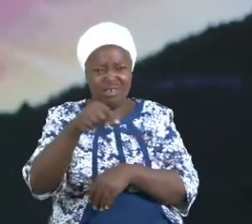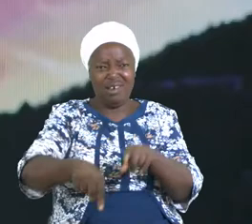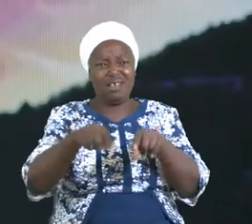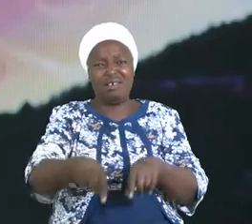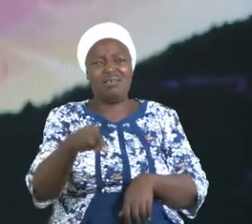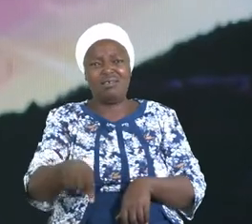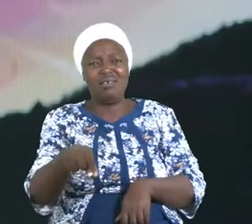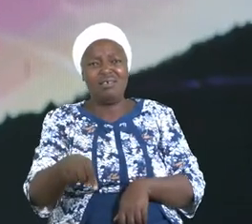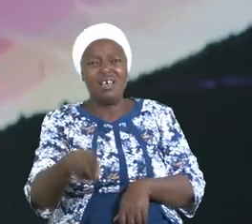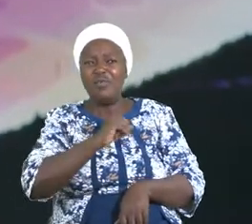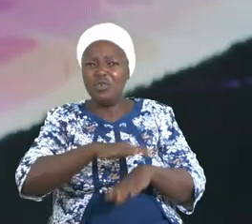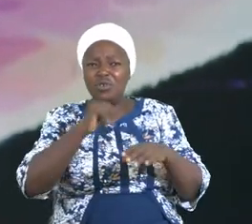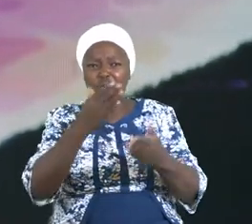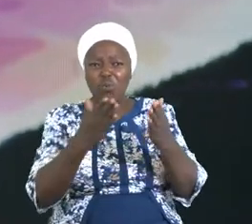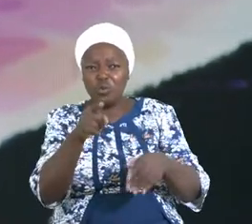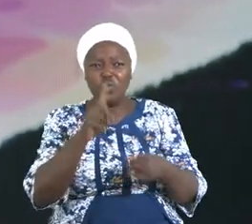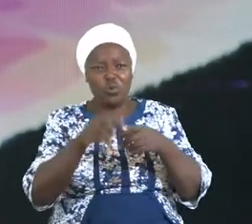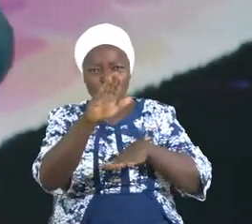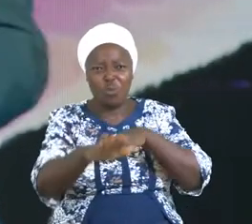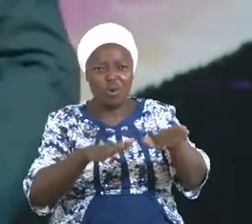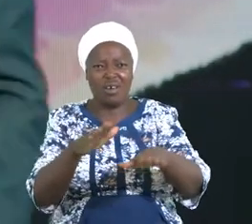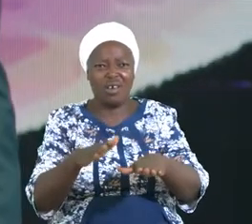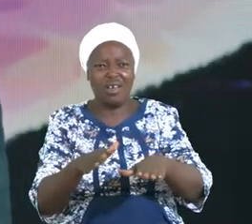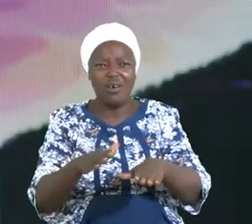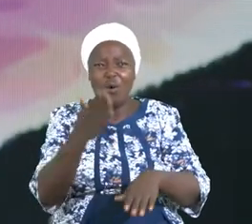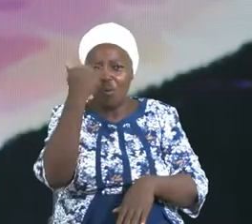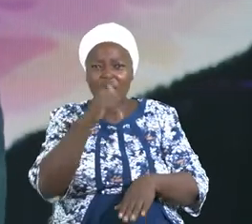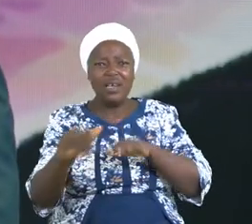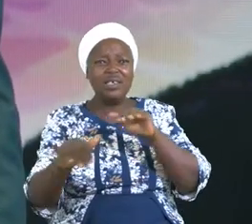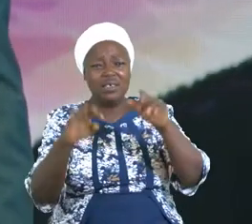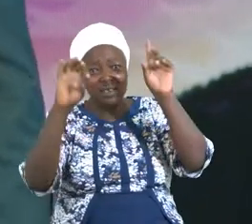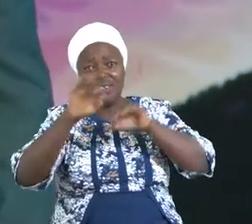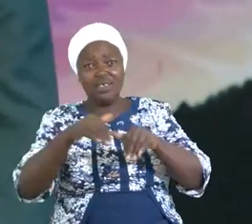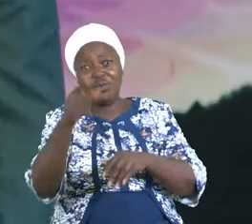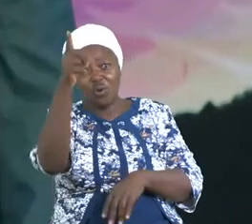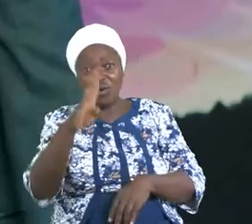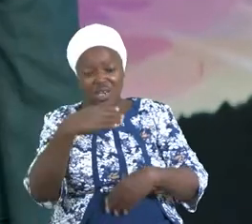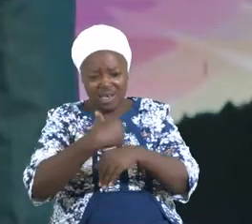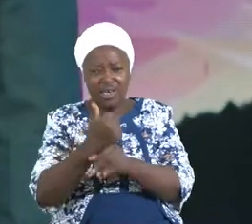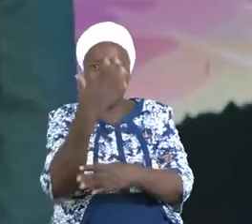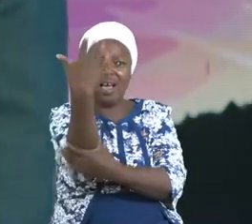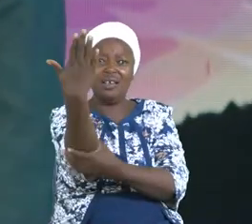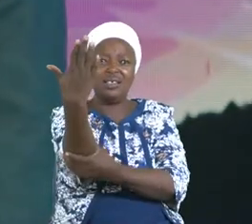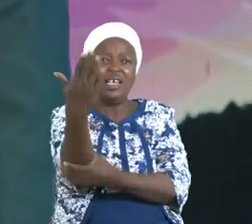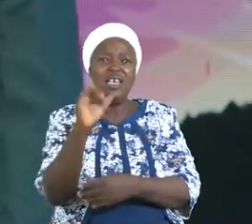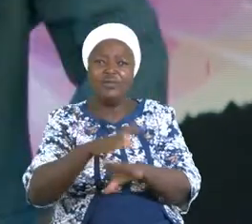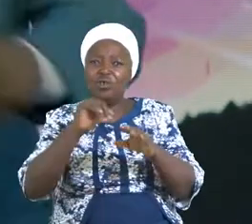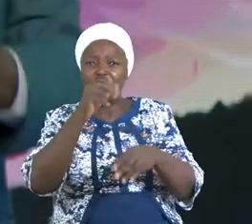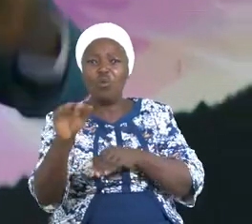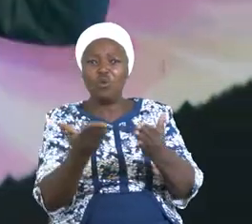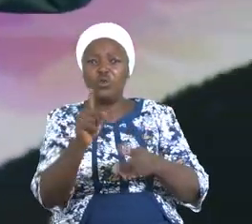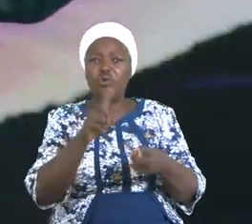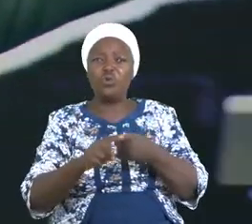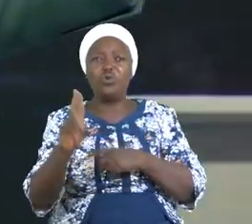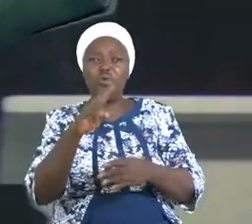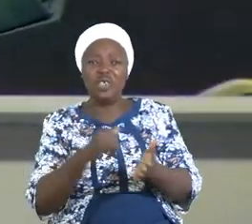didn't want us to walk? Why did God create hand if he didn't want us to use it? Why did